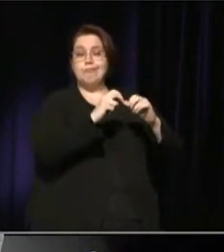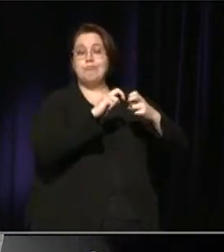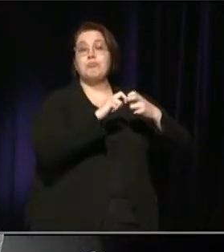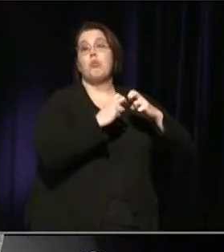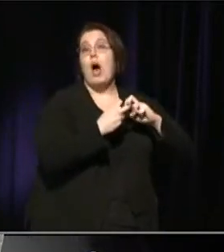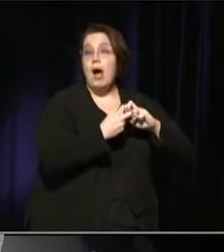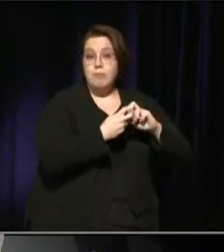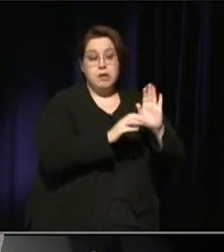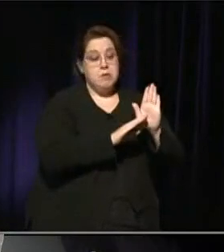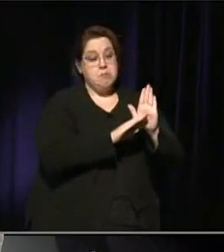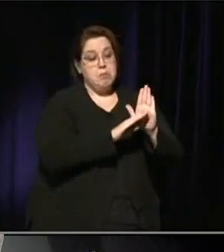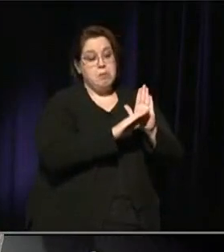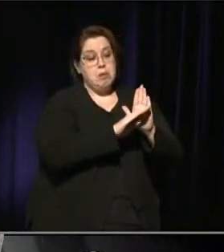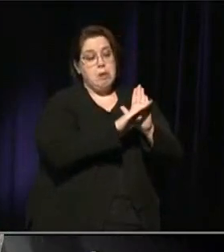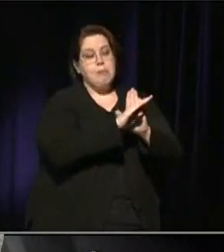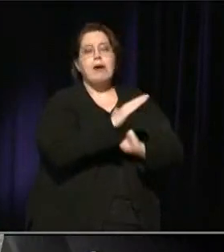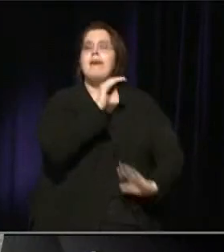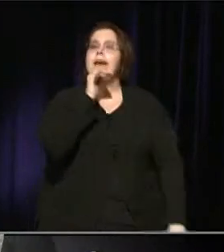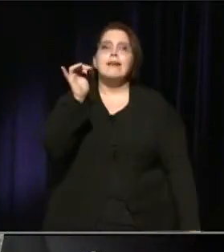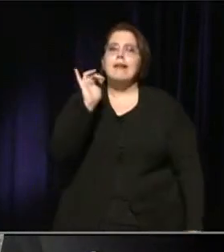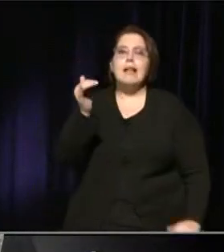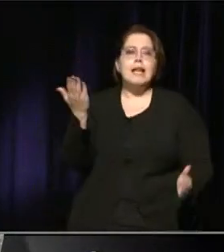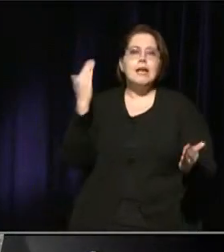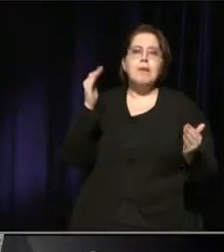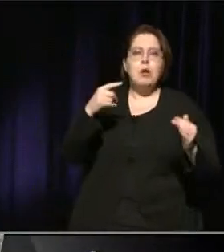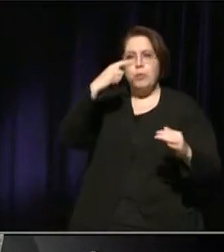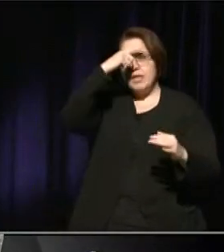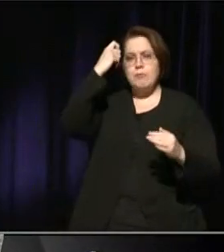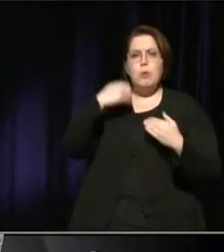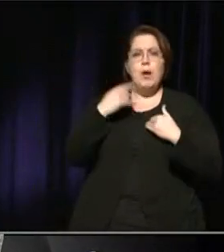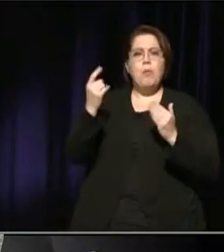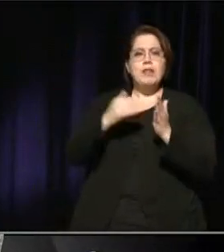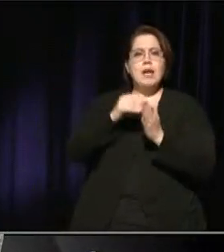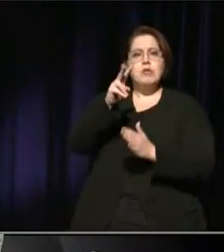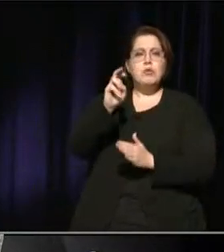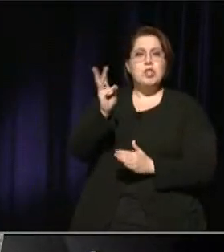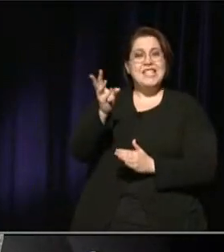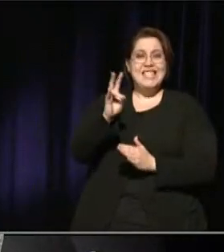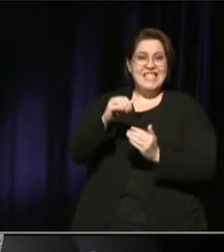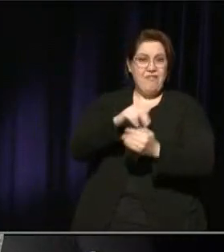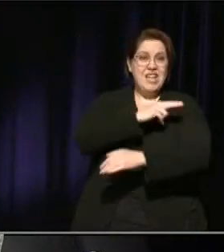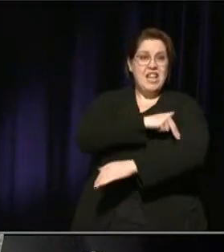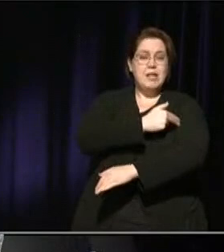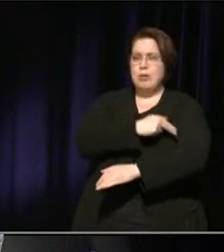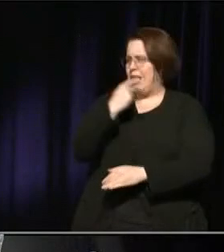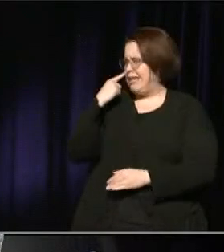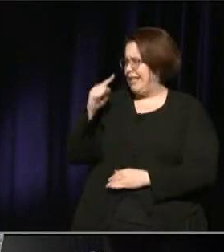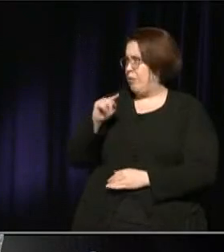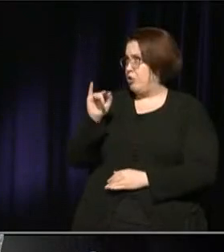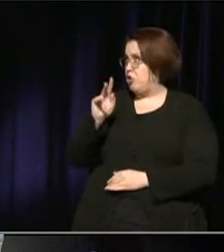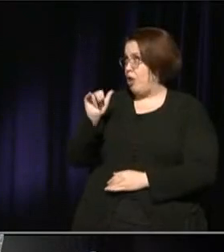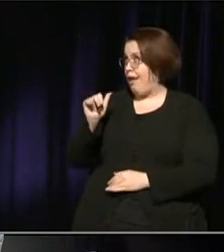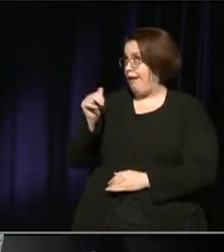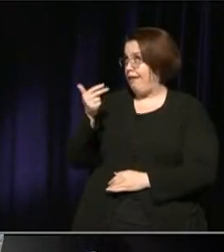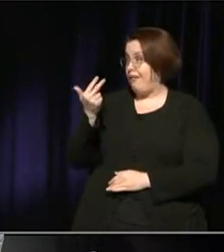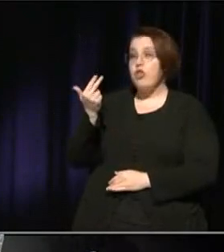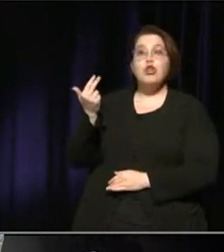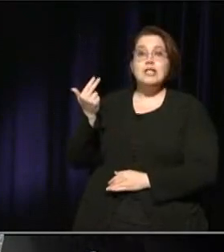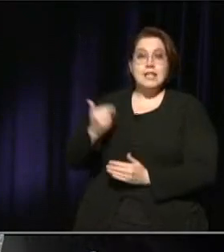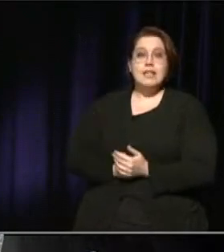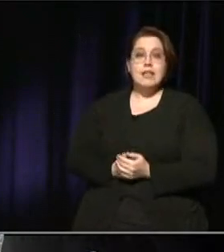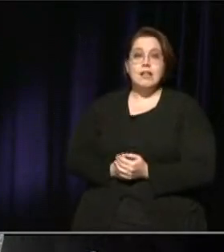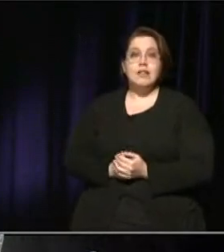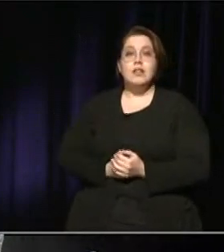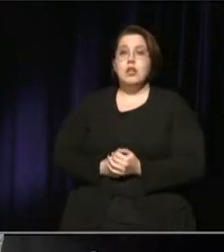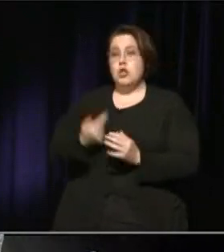not like what we had in the summer. We had 1,267 people in the hospital. I believe it was on July the 13th. So